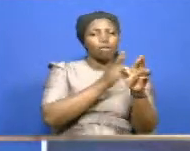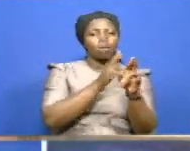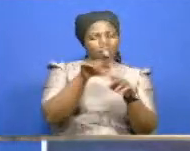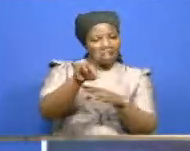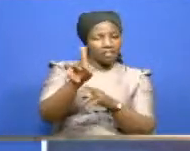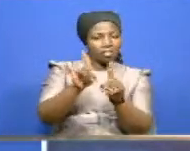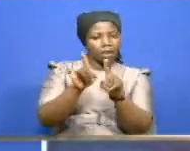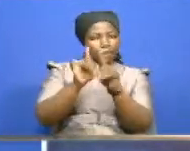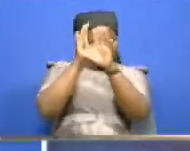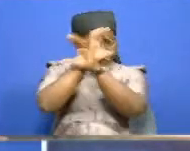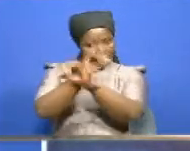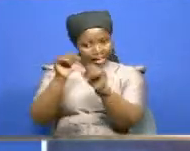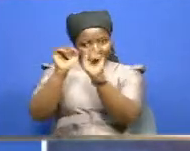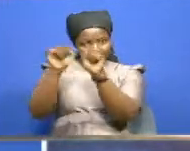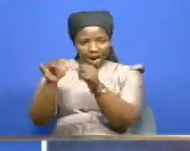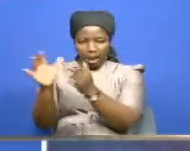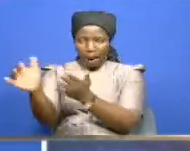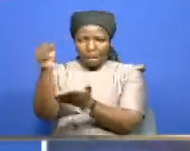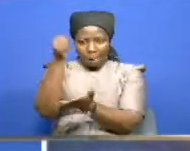small one,